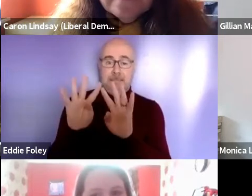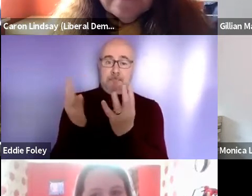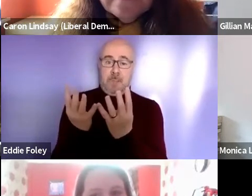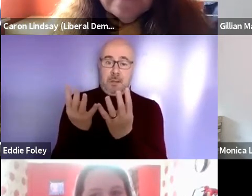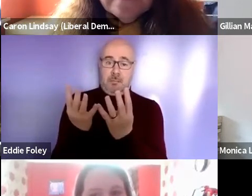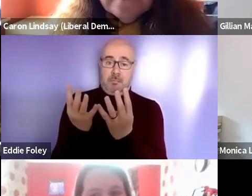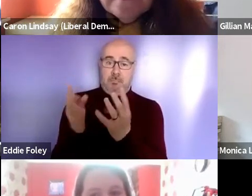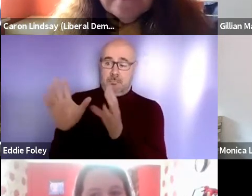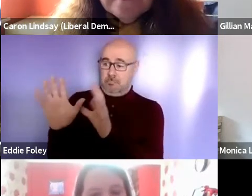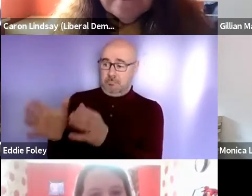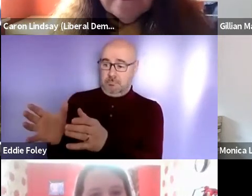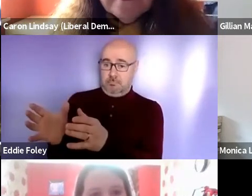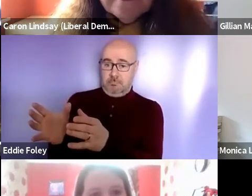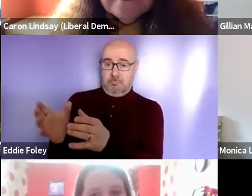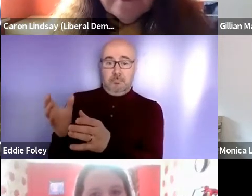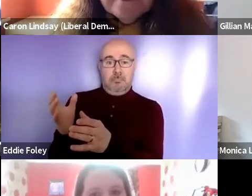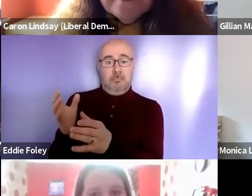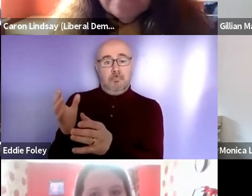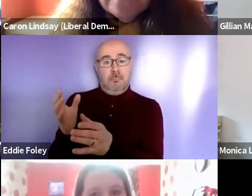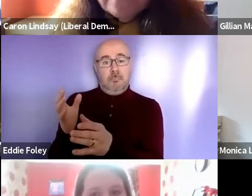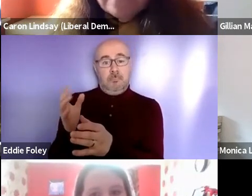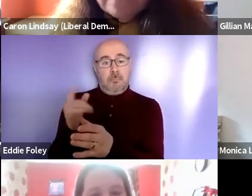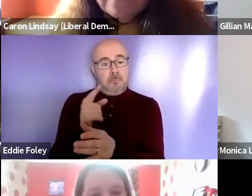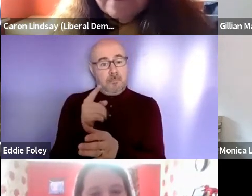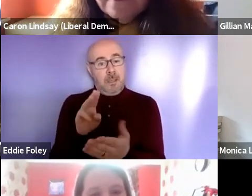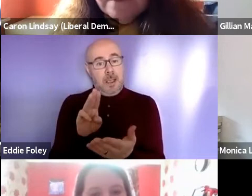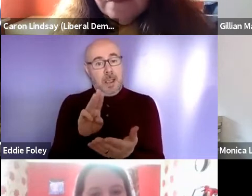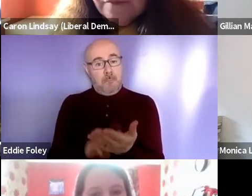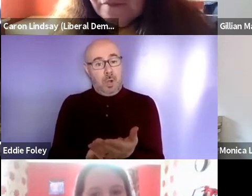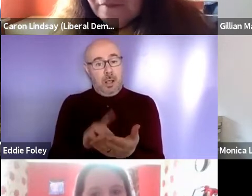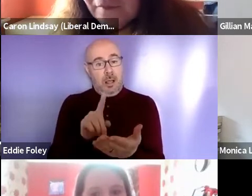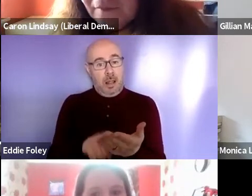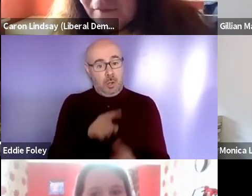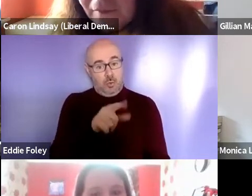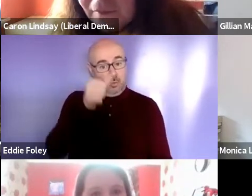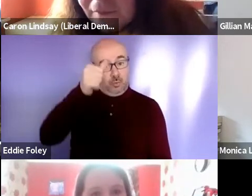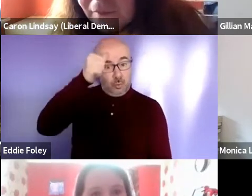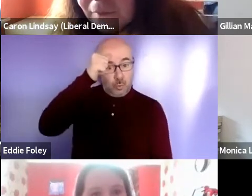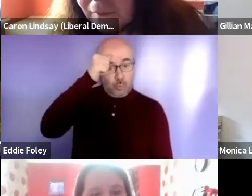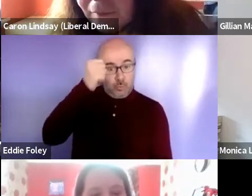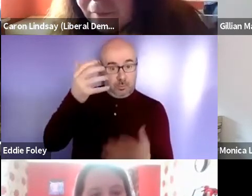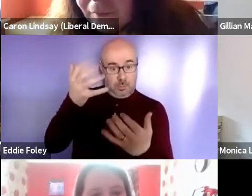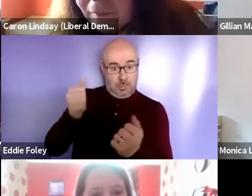can answer any questions that you might have about those, but Monica Lennon, were you aware of them?